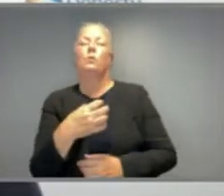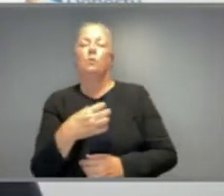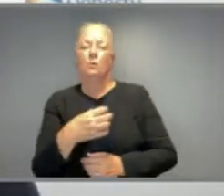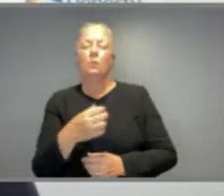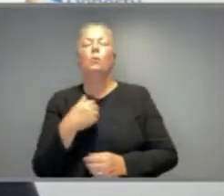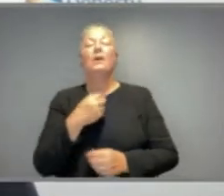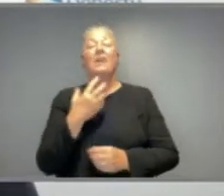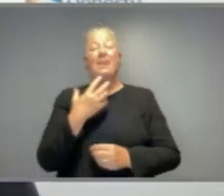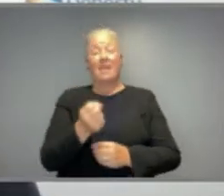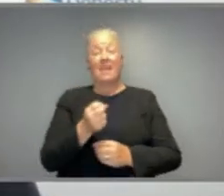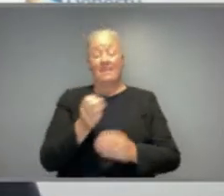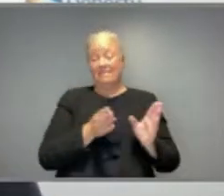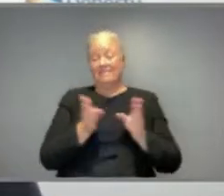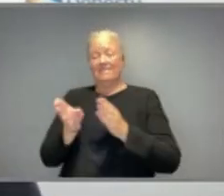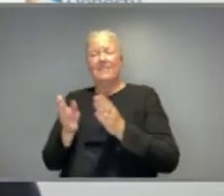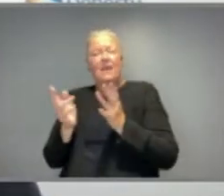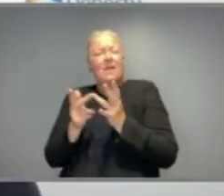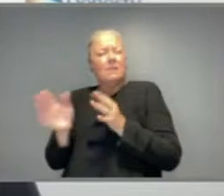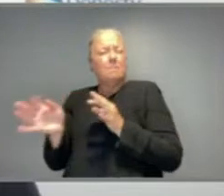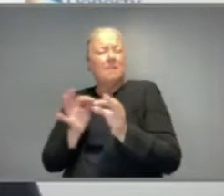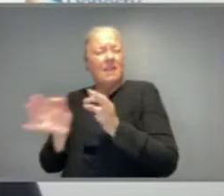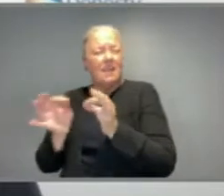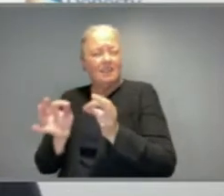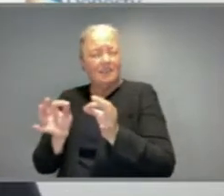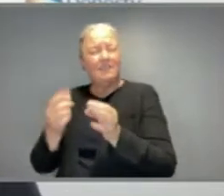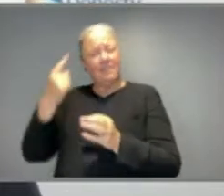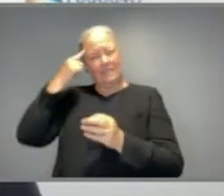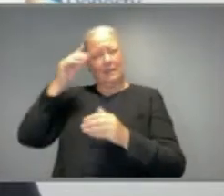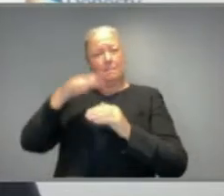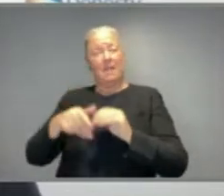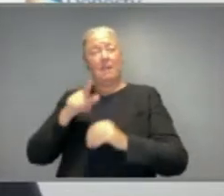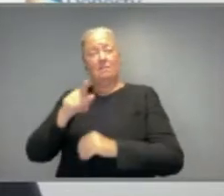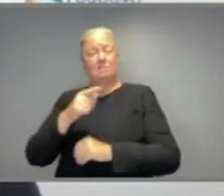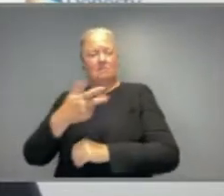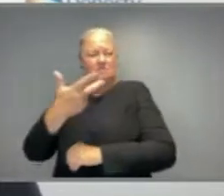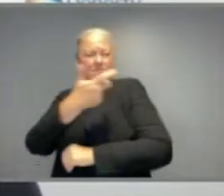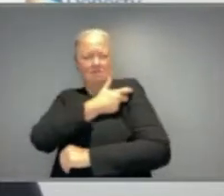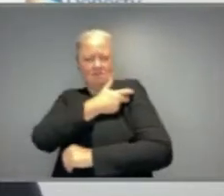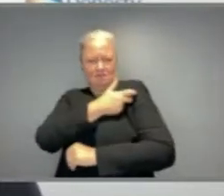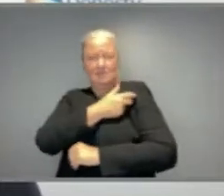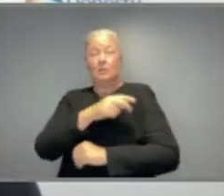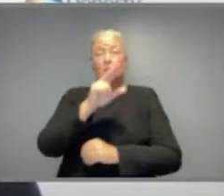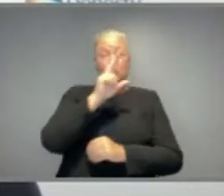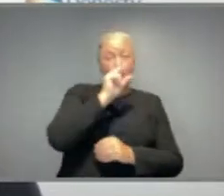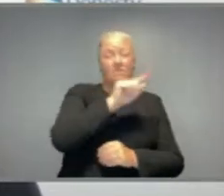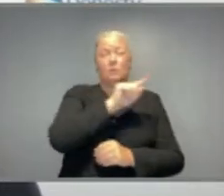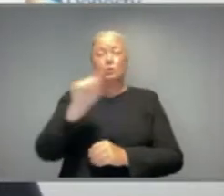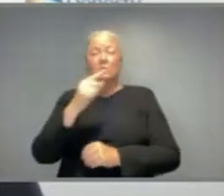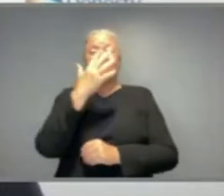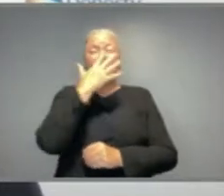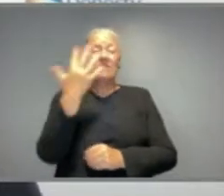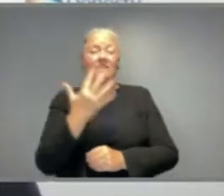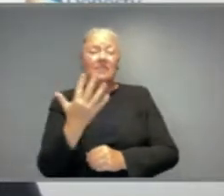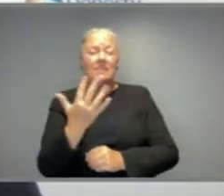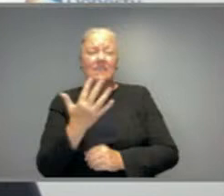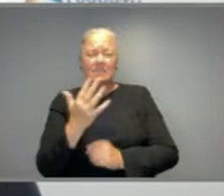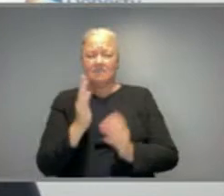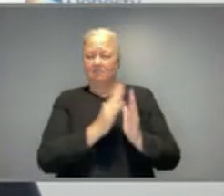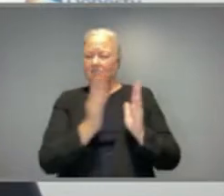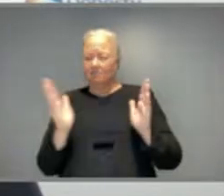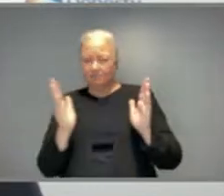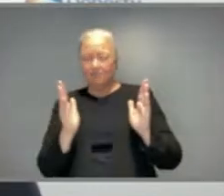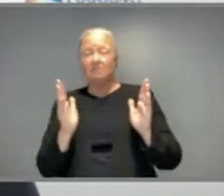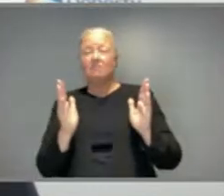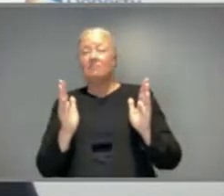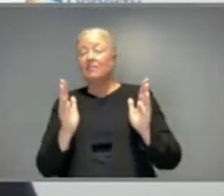in the full technical report that looked at the impact of immunising in a targeted way 12 to 15-year-olds at this point in time, and showed that across